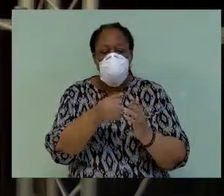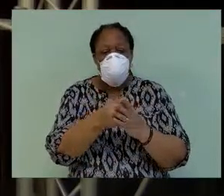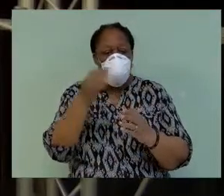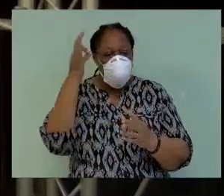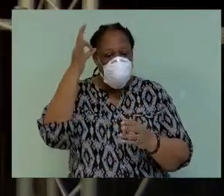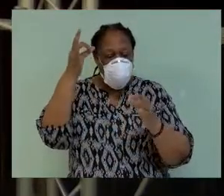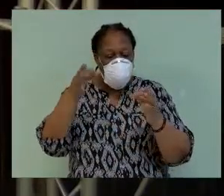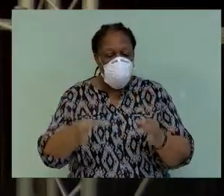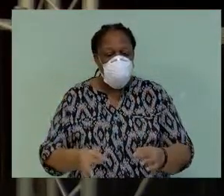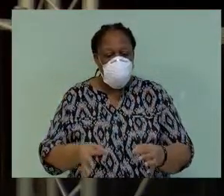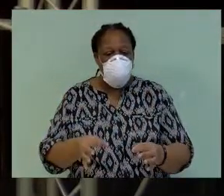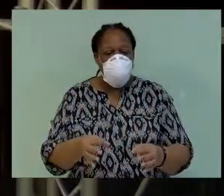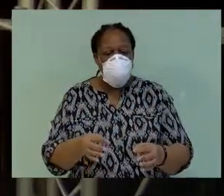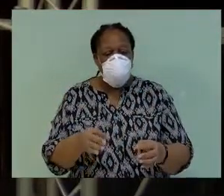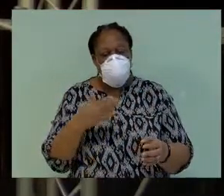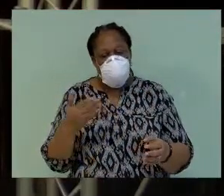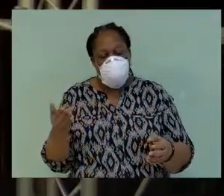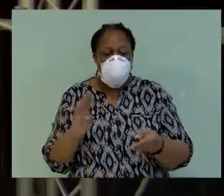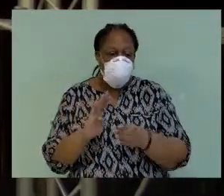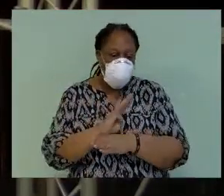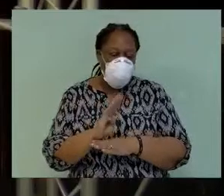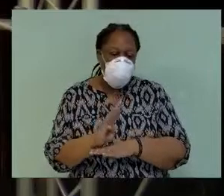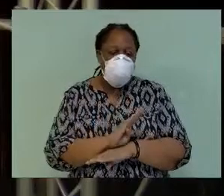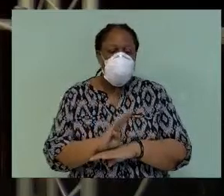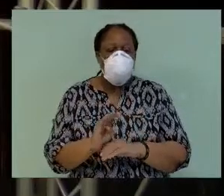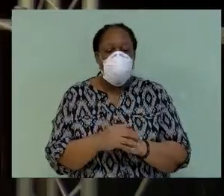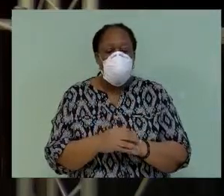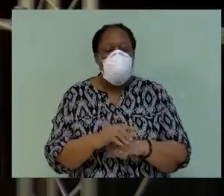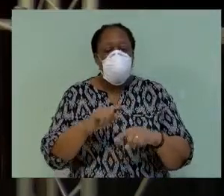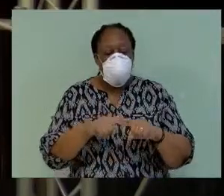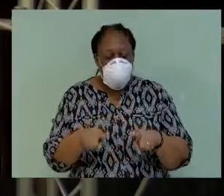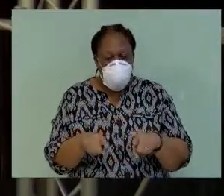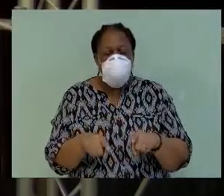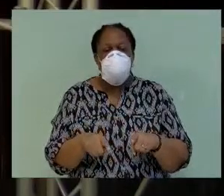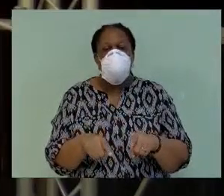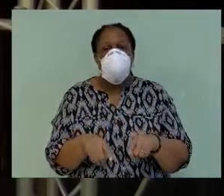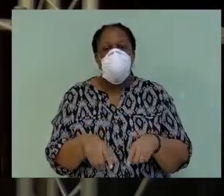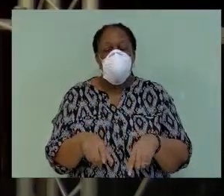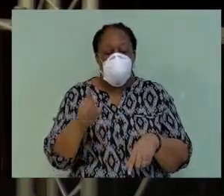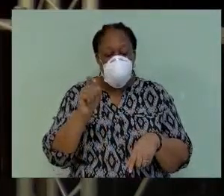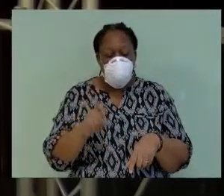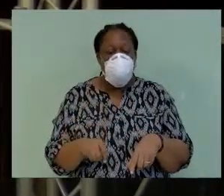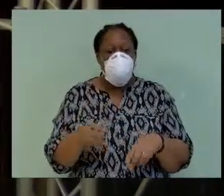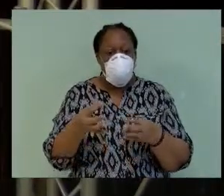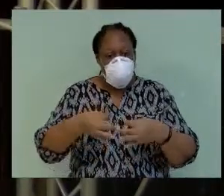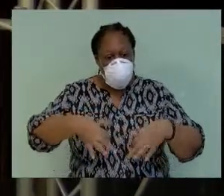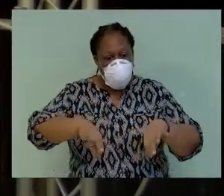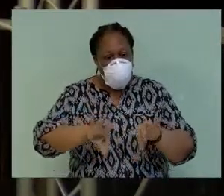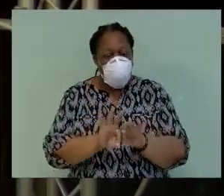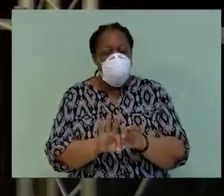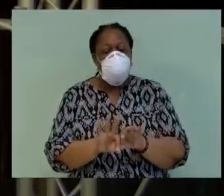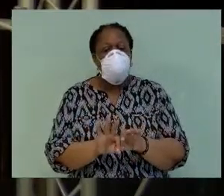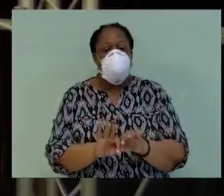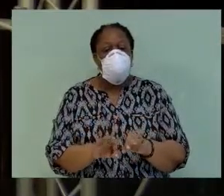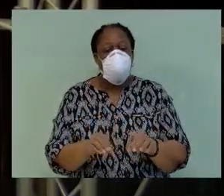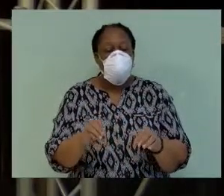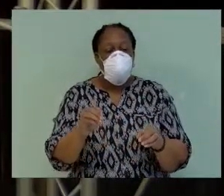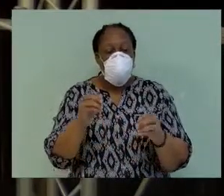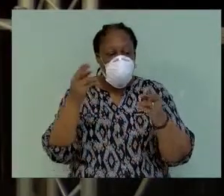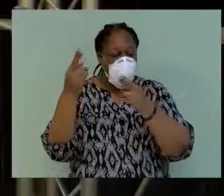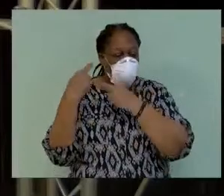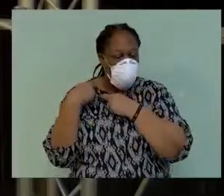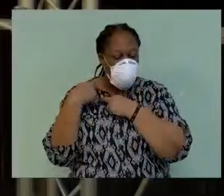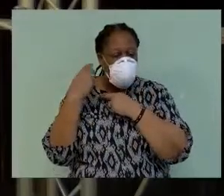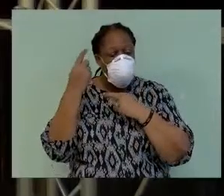some extent. Nonetheless, there is an important obligation on the courts, which perform a vital